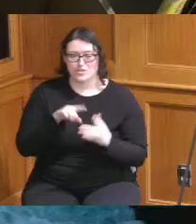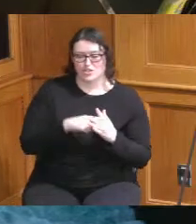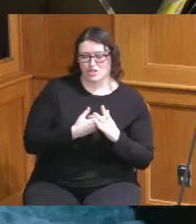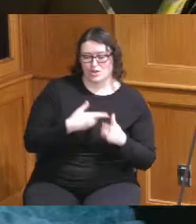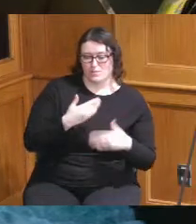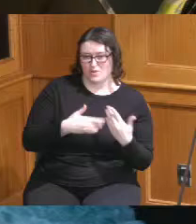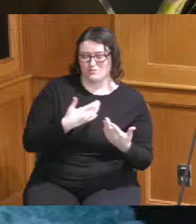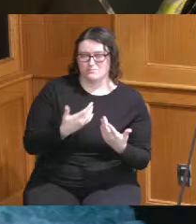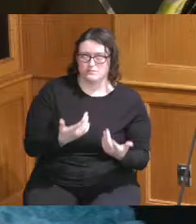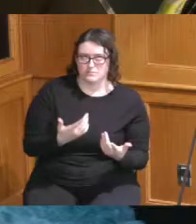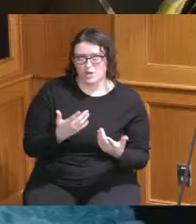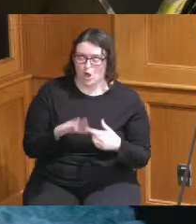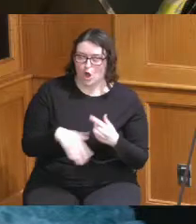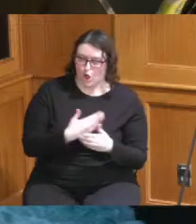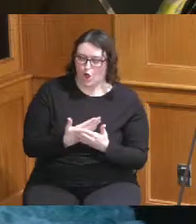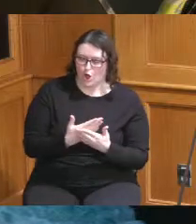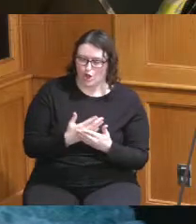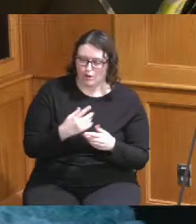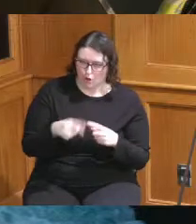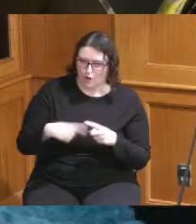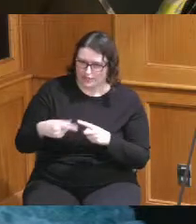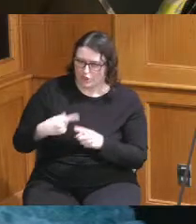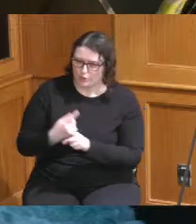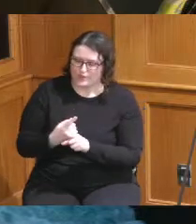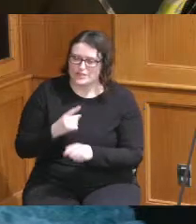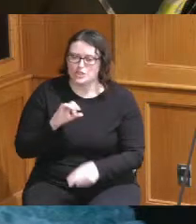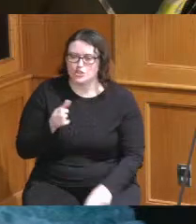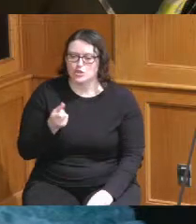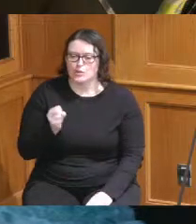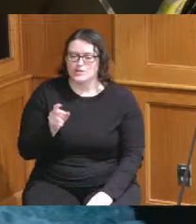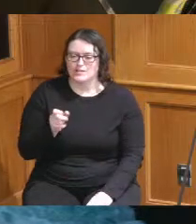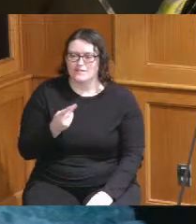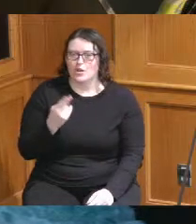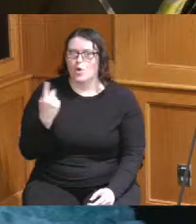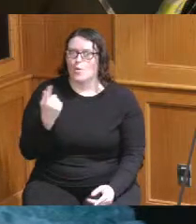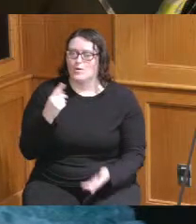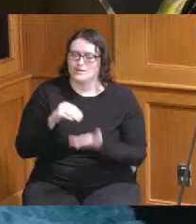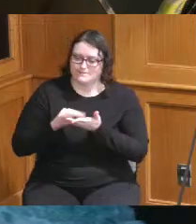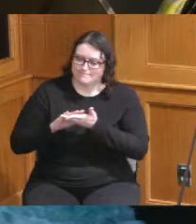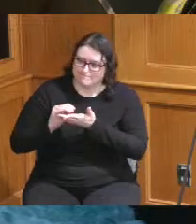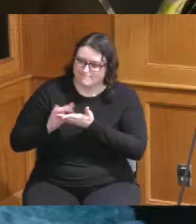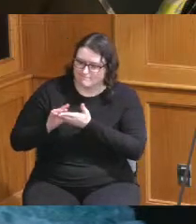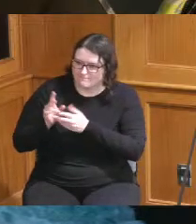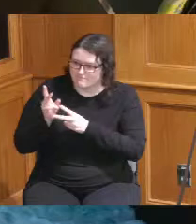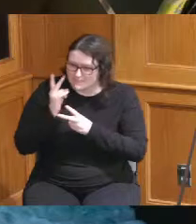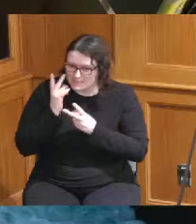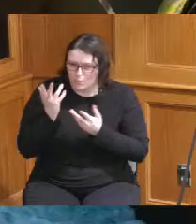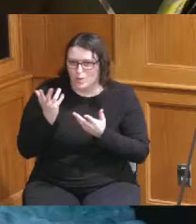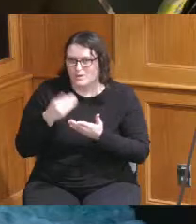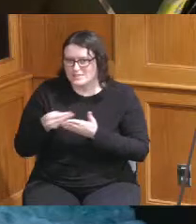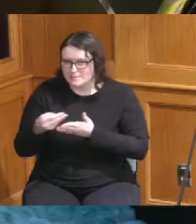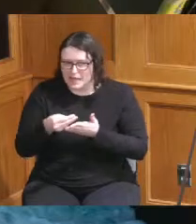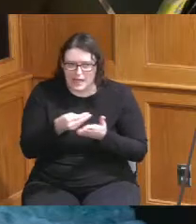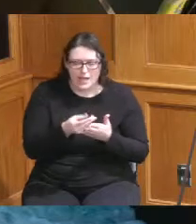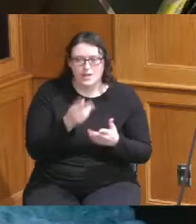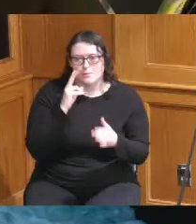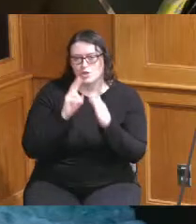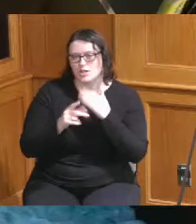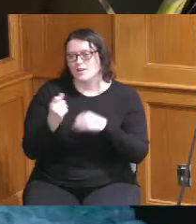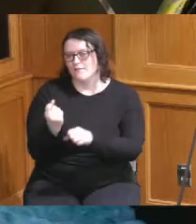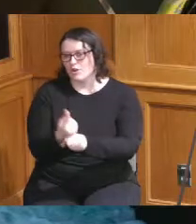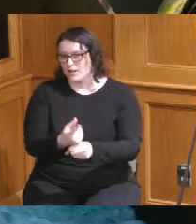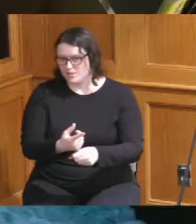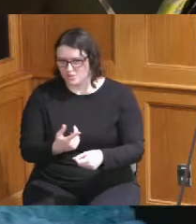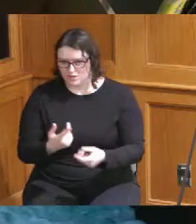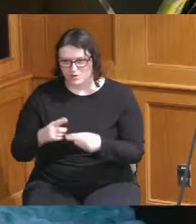really all year. Joseph is always tracking our expenditures and really, trying to project what we will need based on